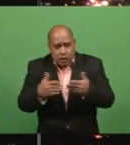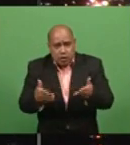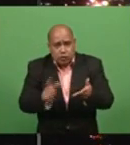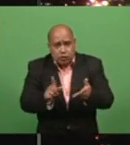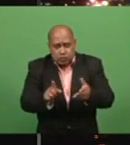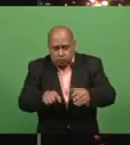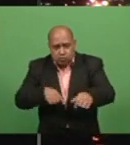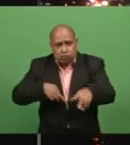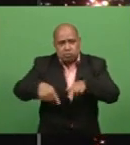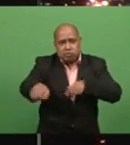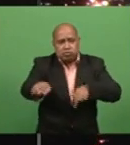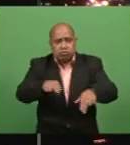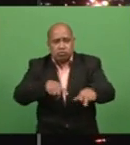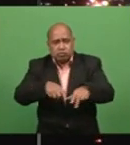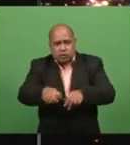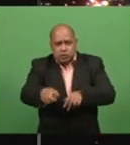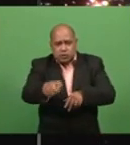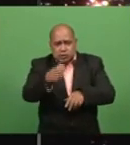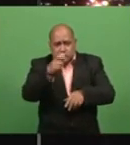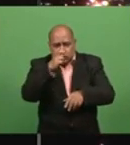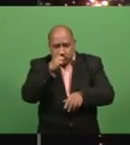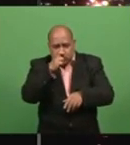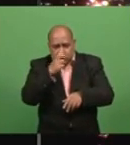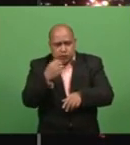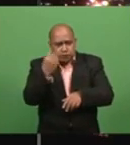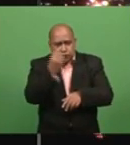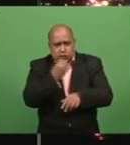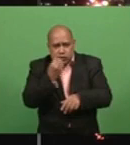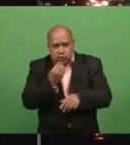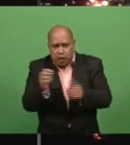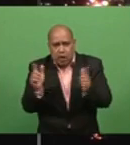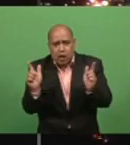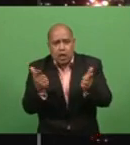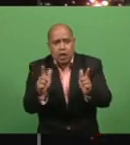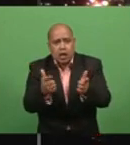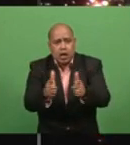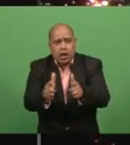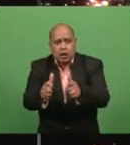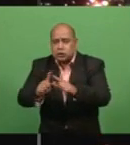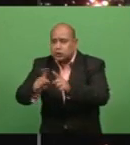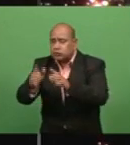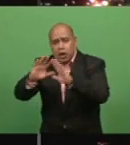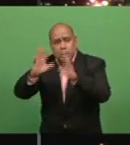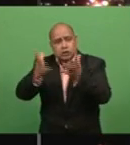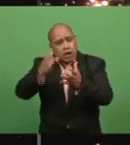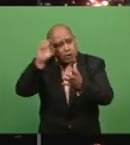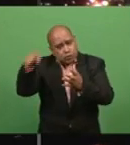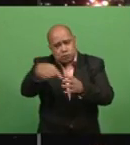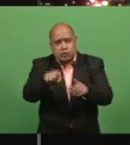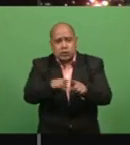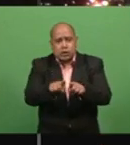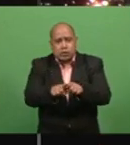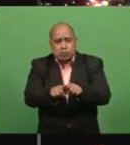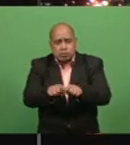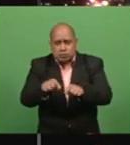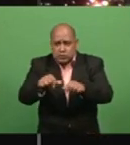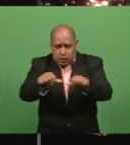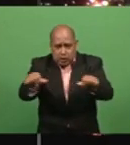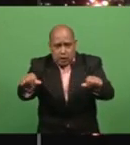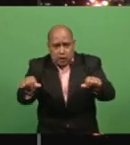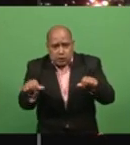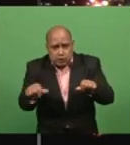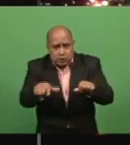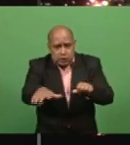has resulted in food security scares in various countries. The Ministry of Agriculture says coronavirus has affected food